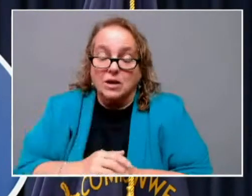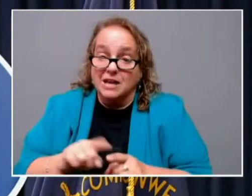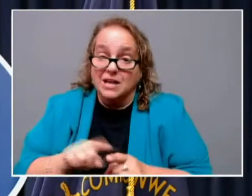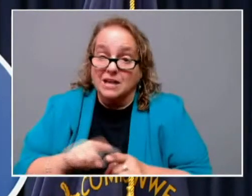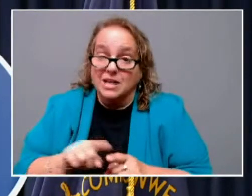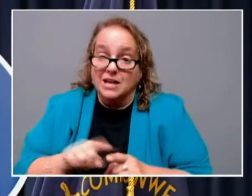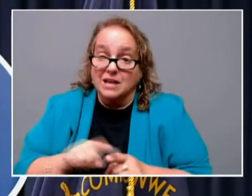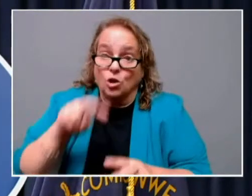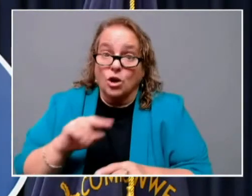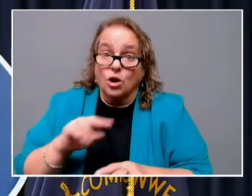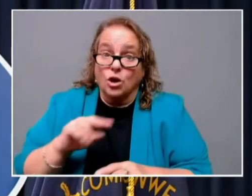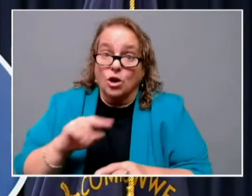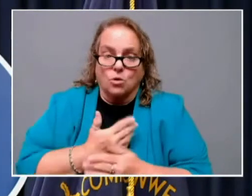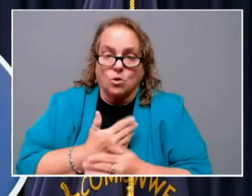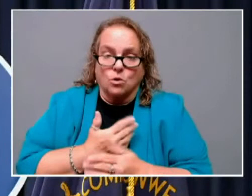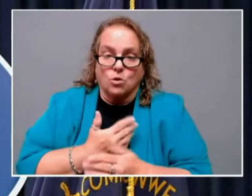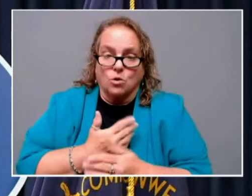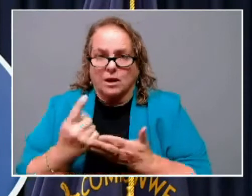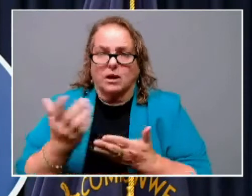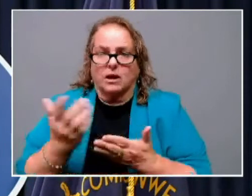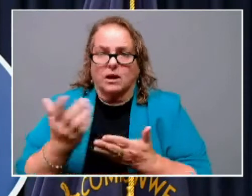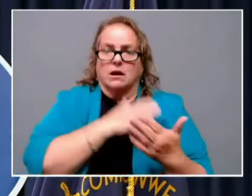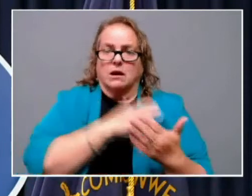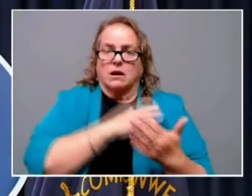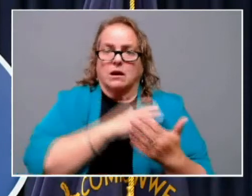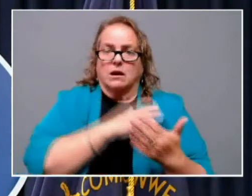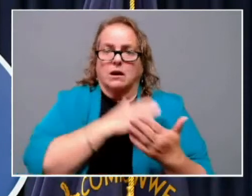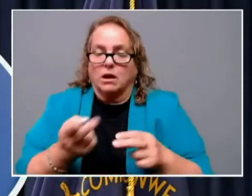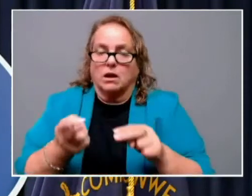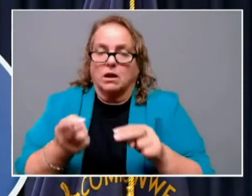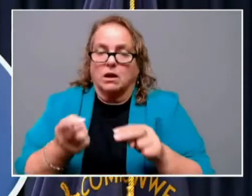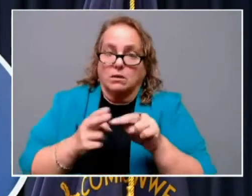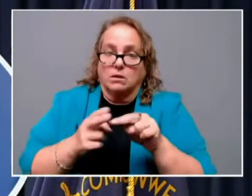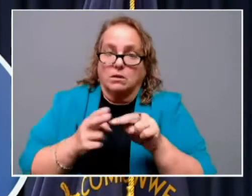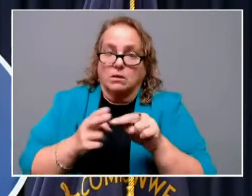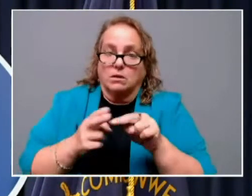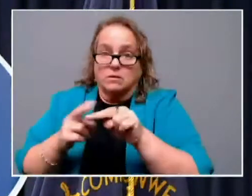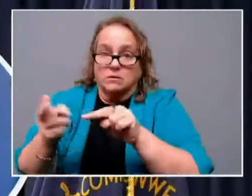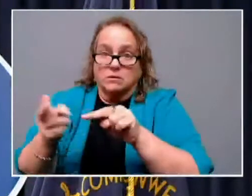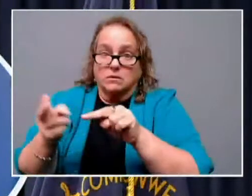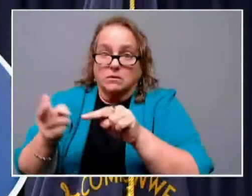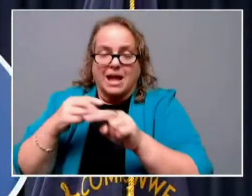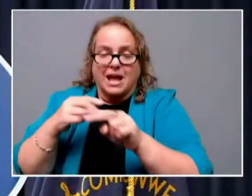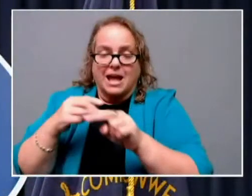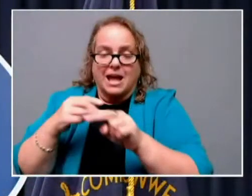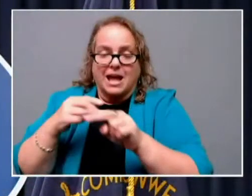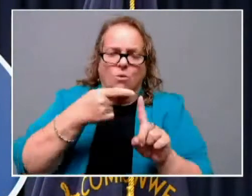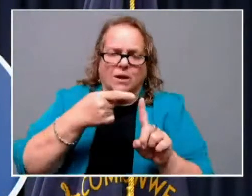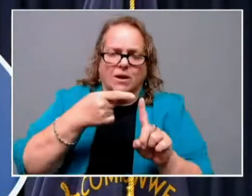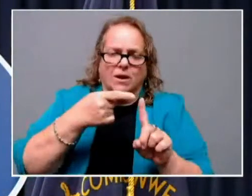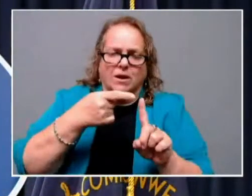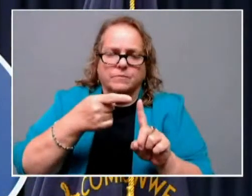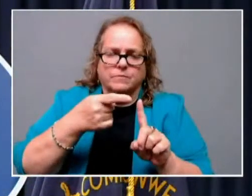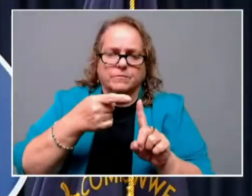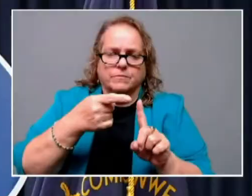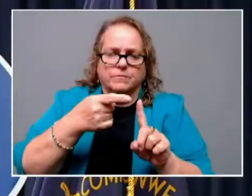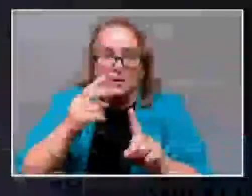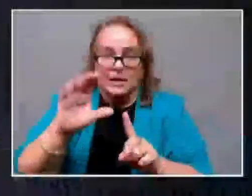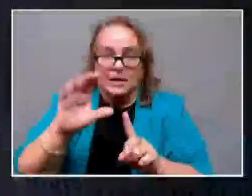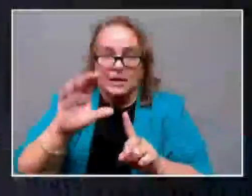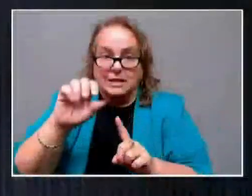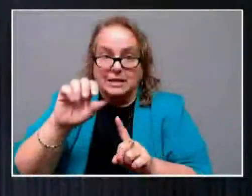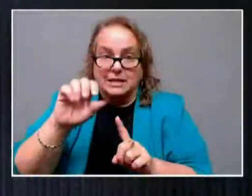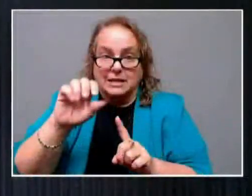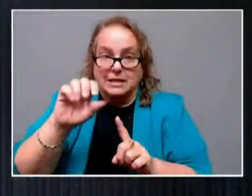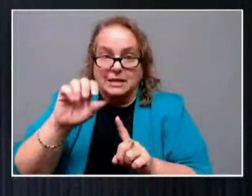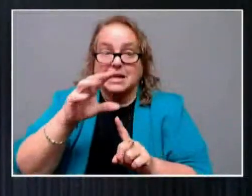over week growth, I'm going to point out both in cases and